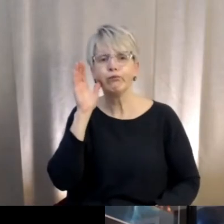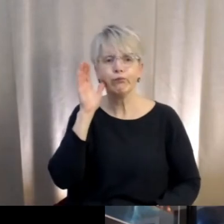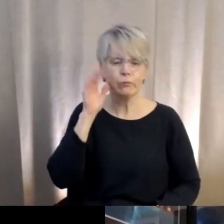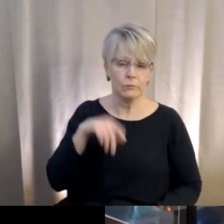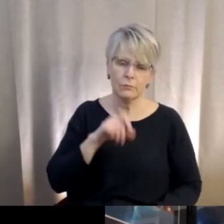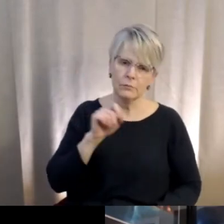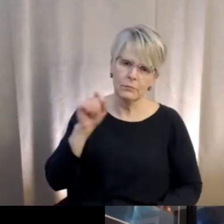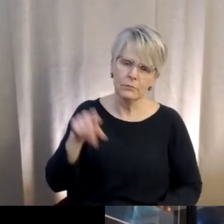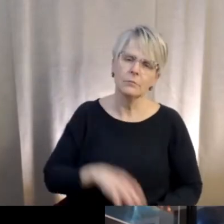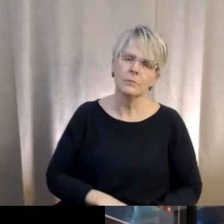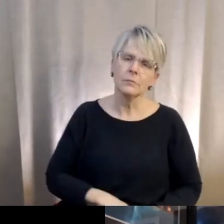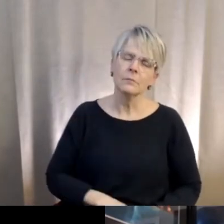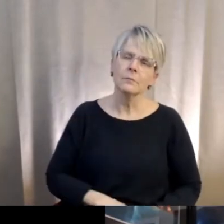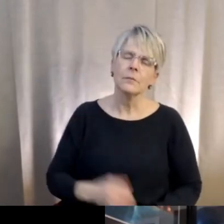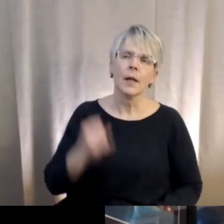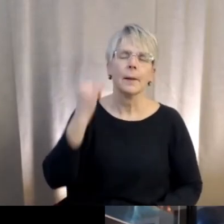your suggestion be when